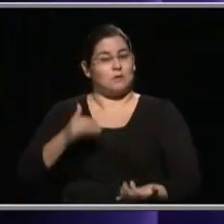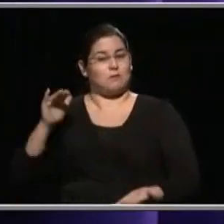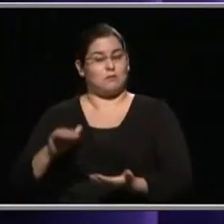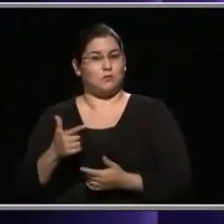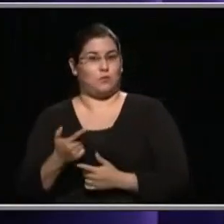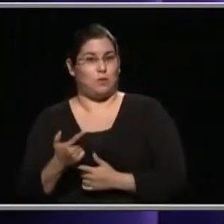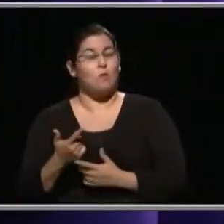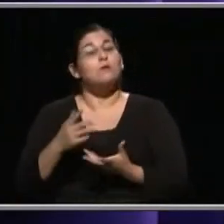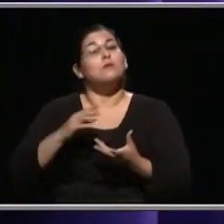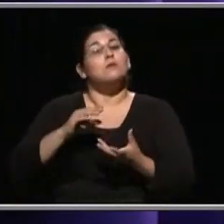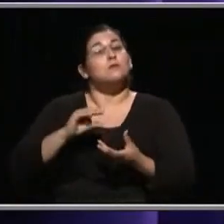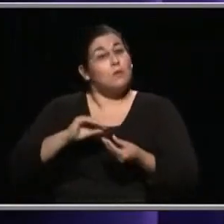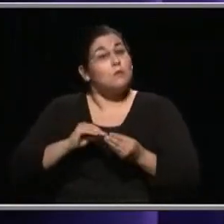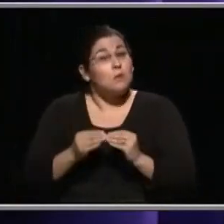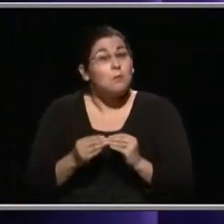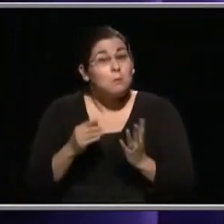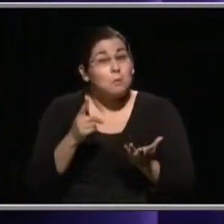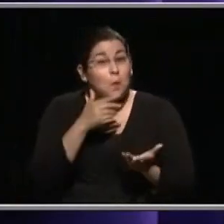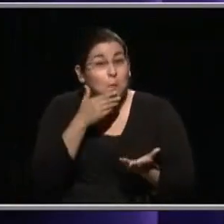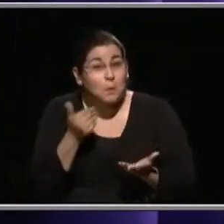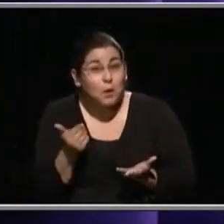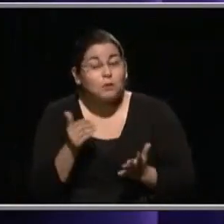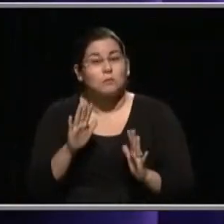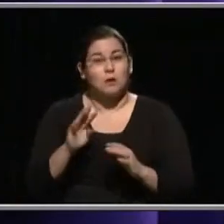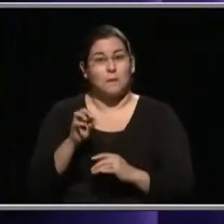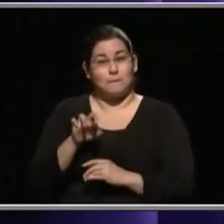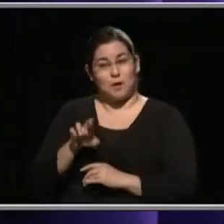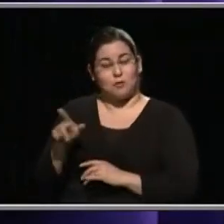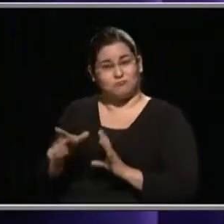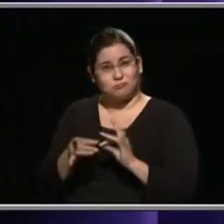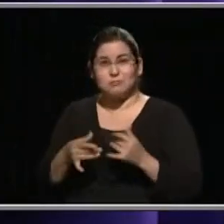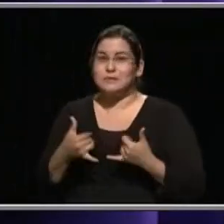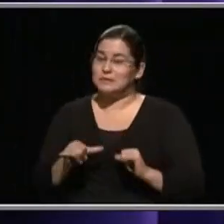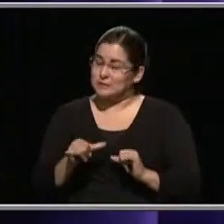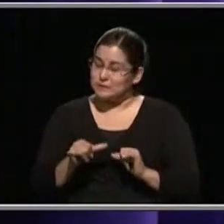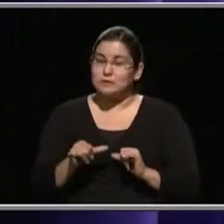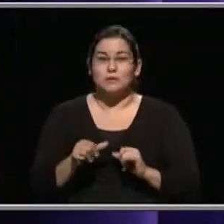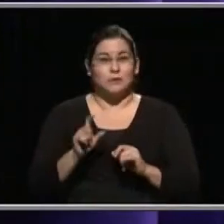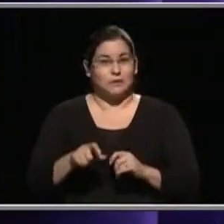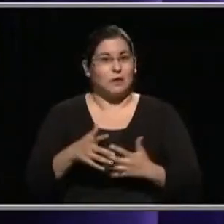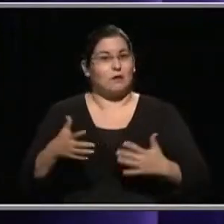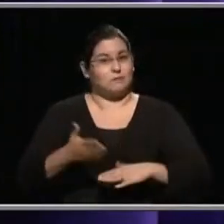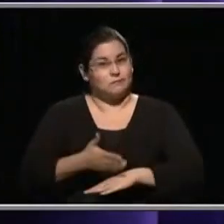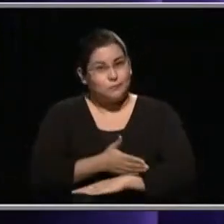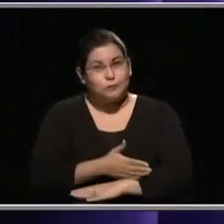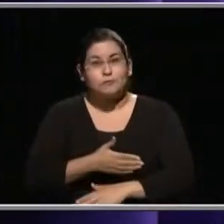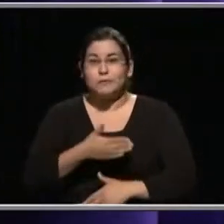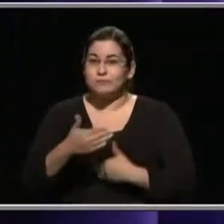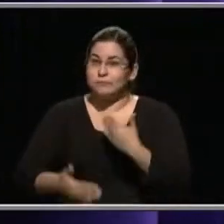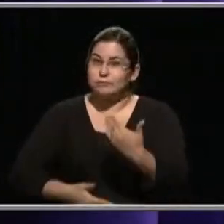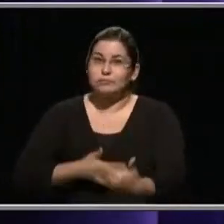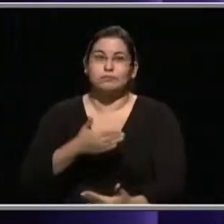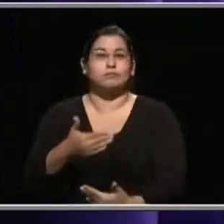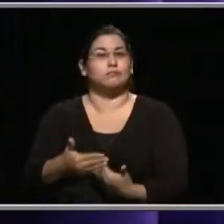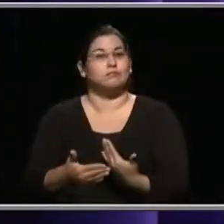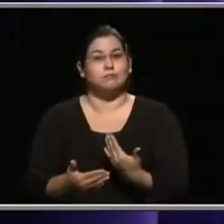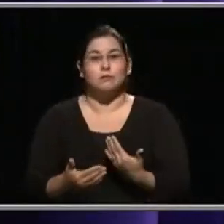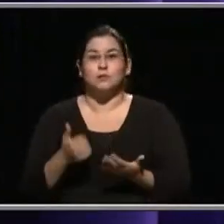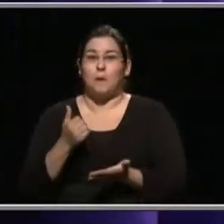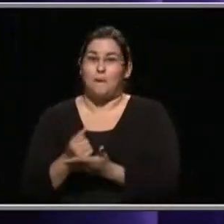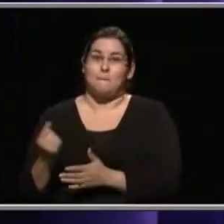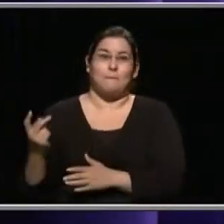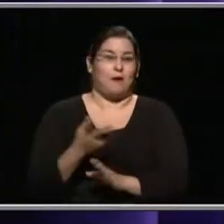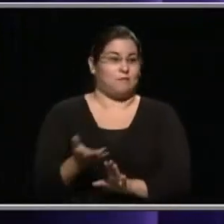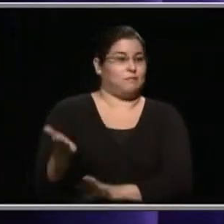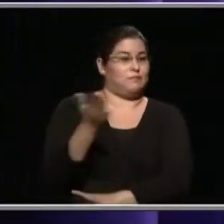look better. But as the mayor says, we still got a long, long way to go to get back where we were before things